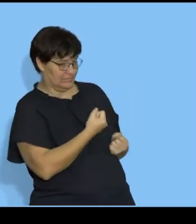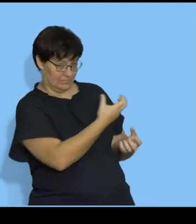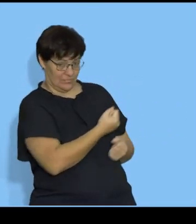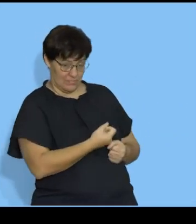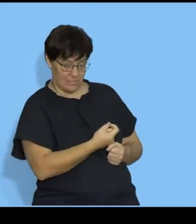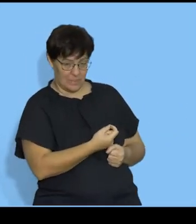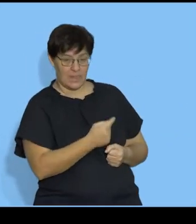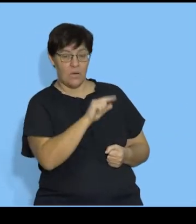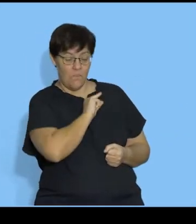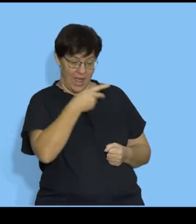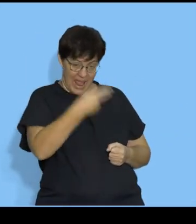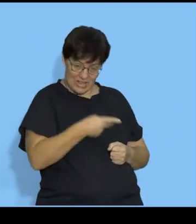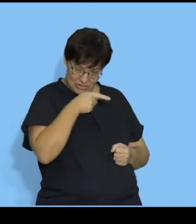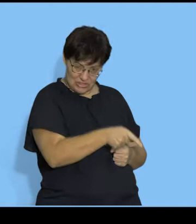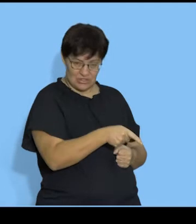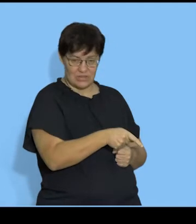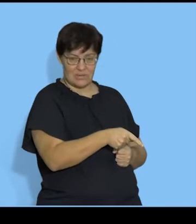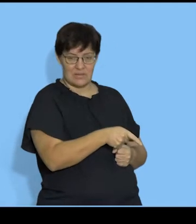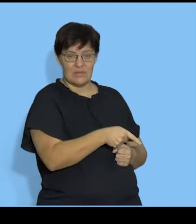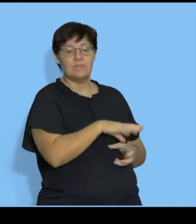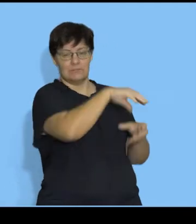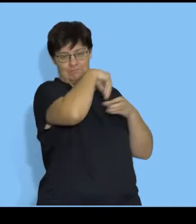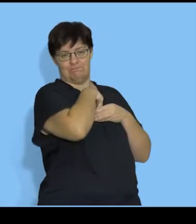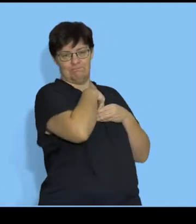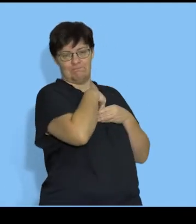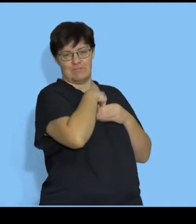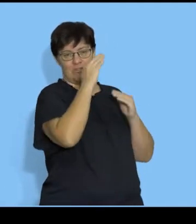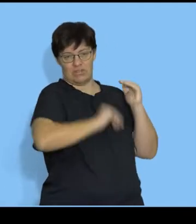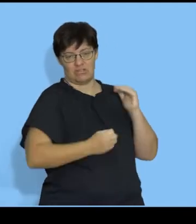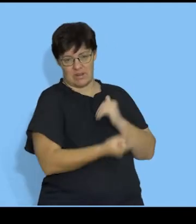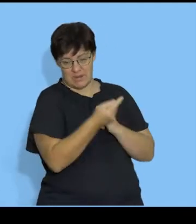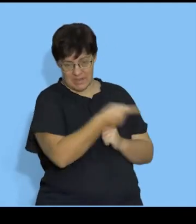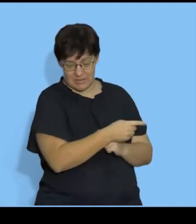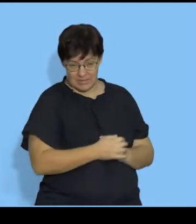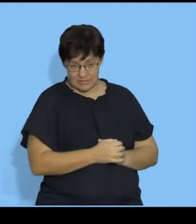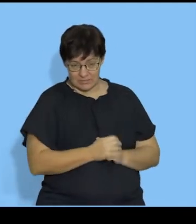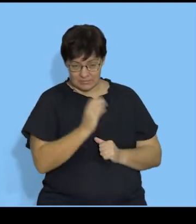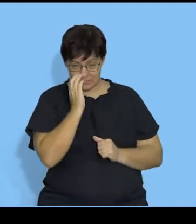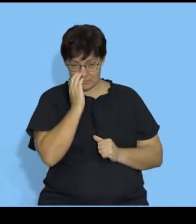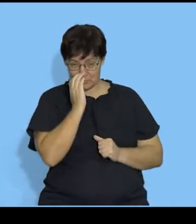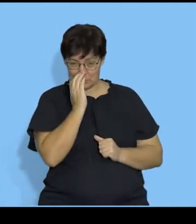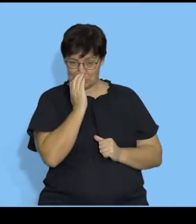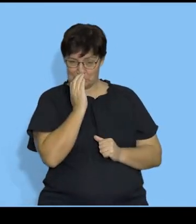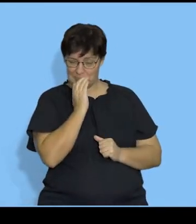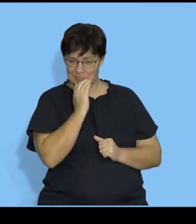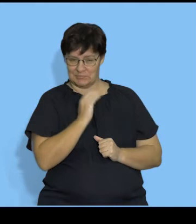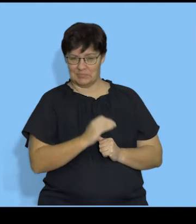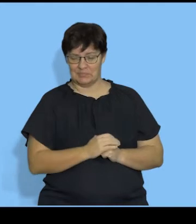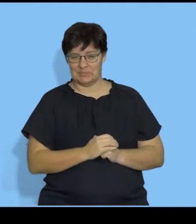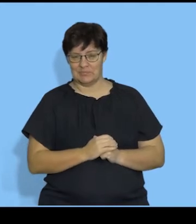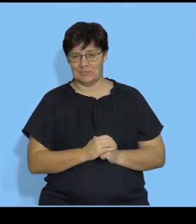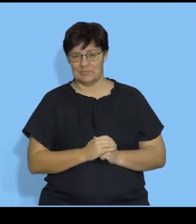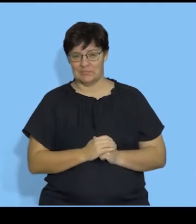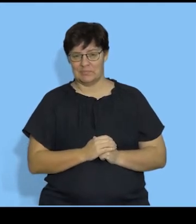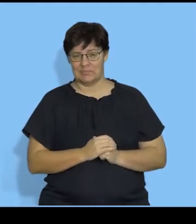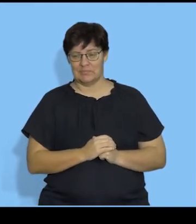the hydrogen is the one that underwent reduction, okay? Very, very important piece of information,